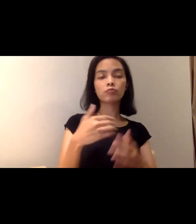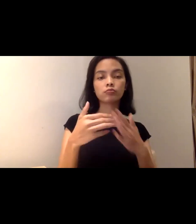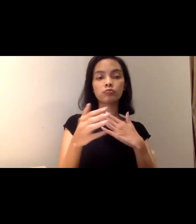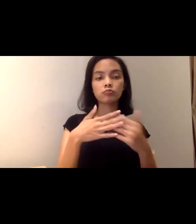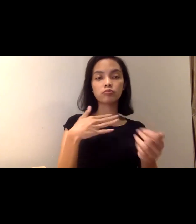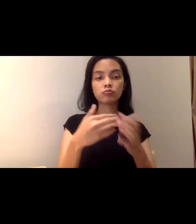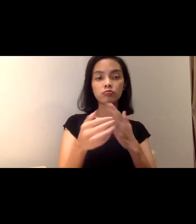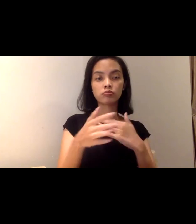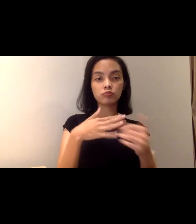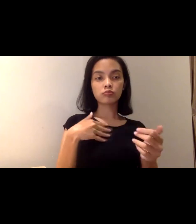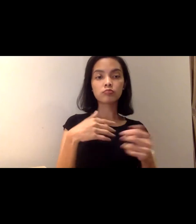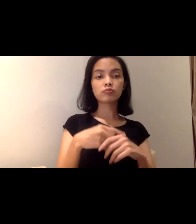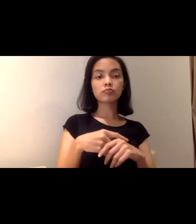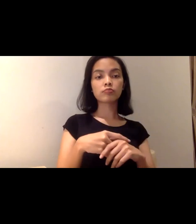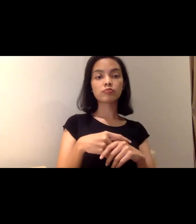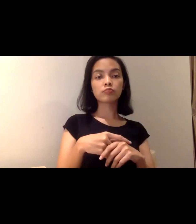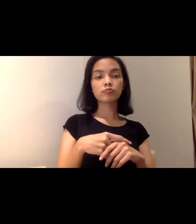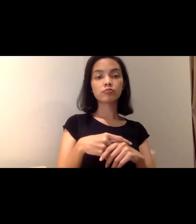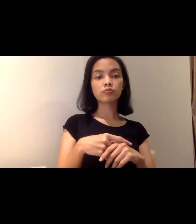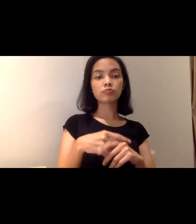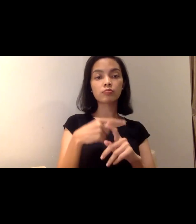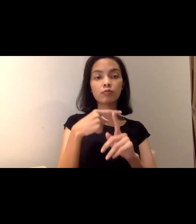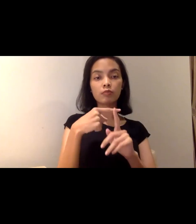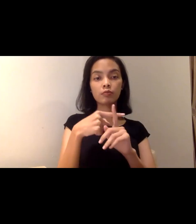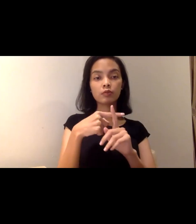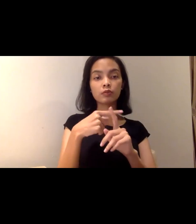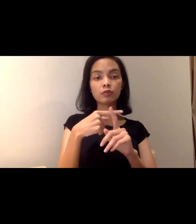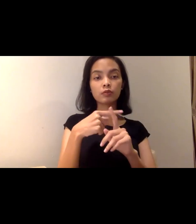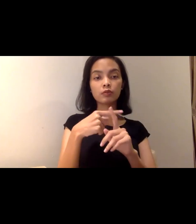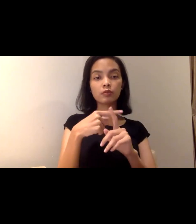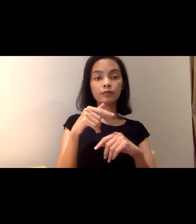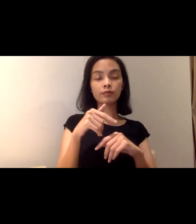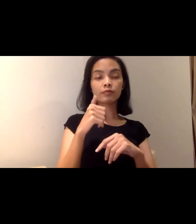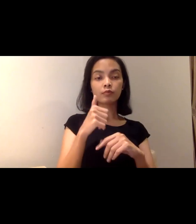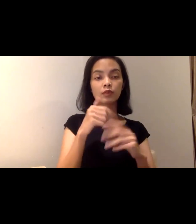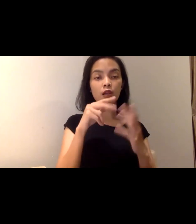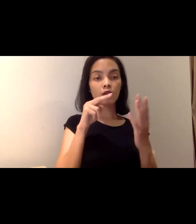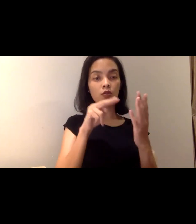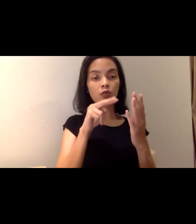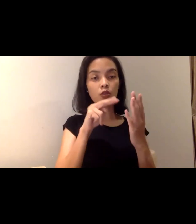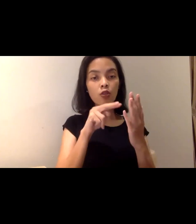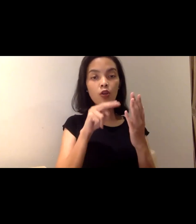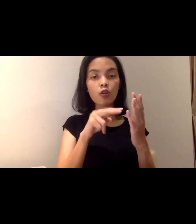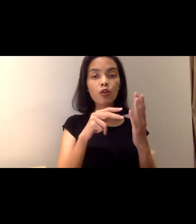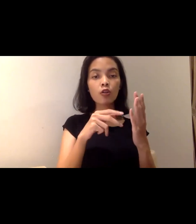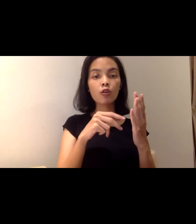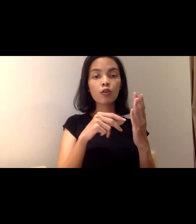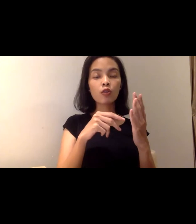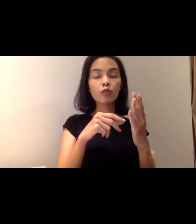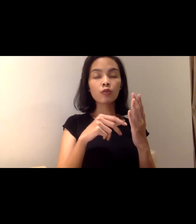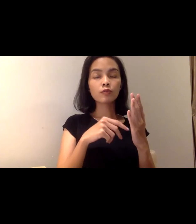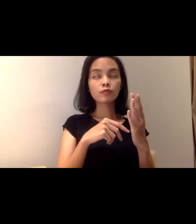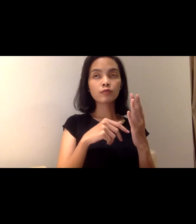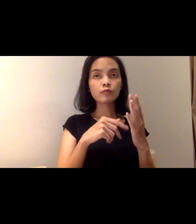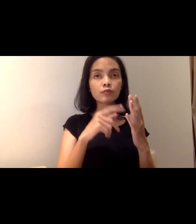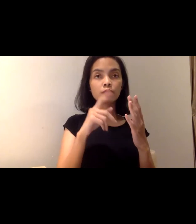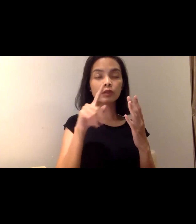free until Sunday, March 27, 2022. On how to watch, please check our social